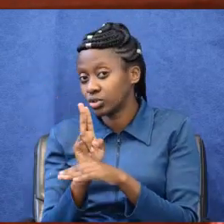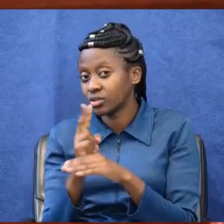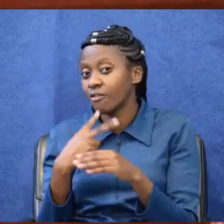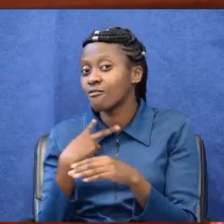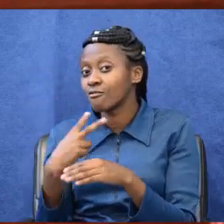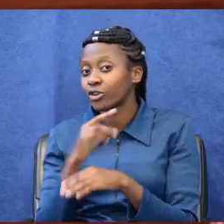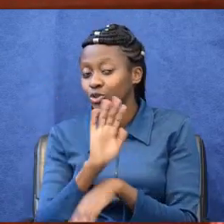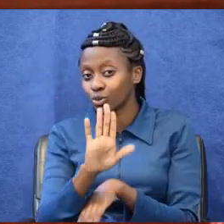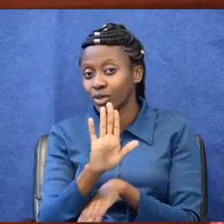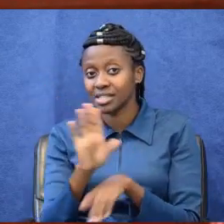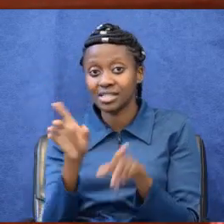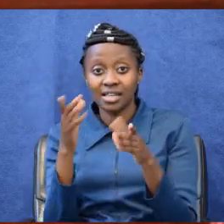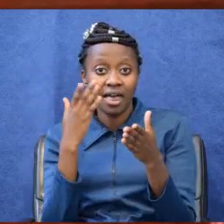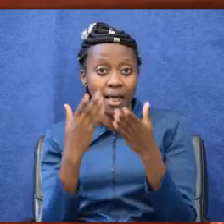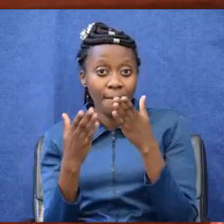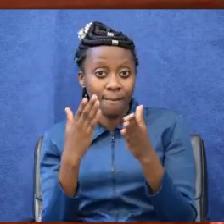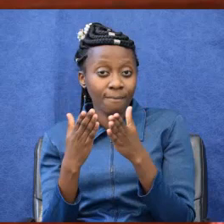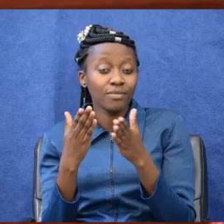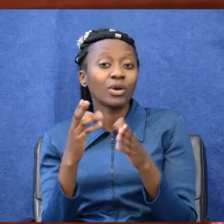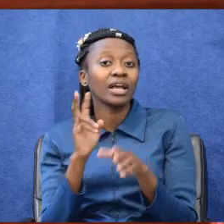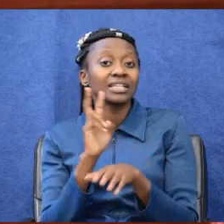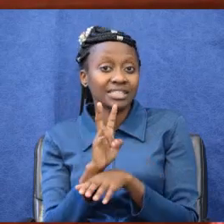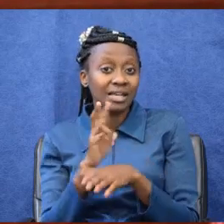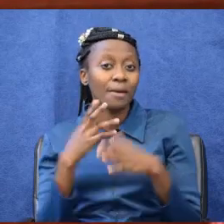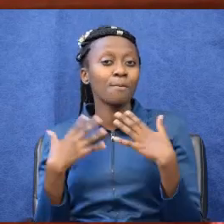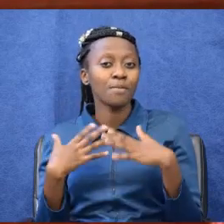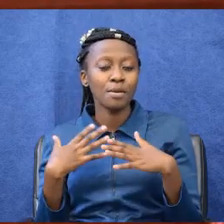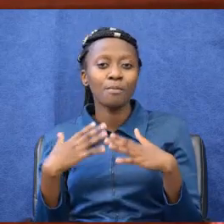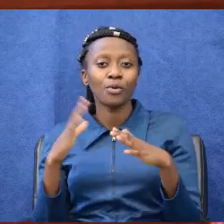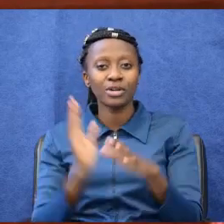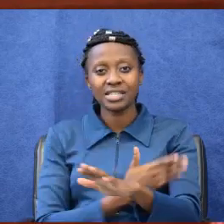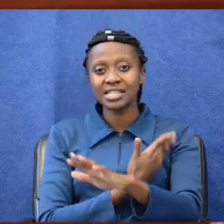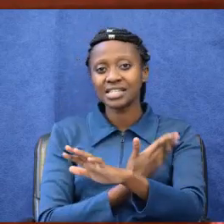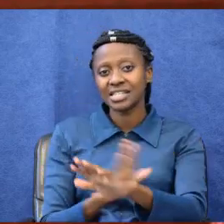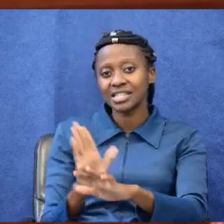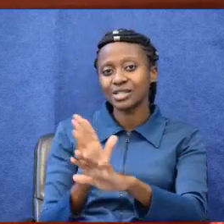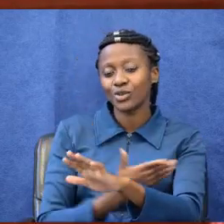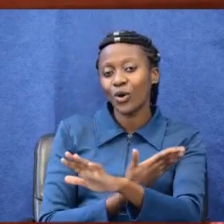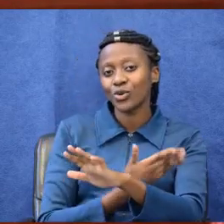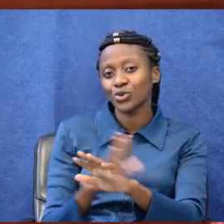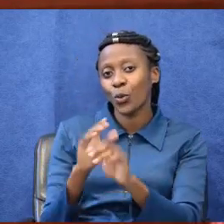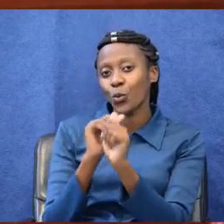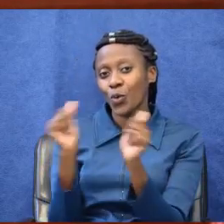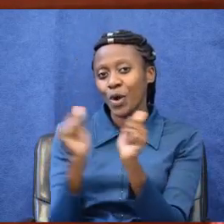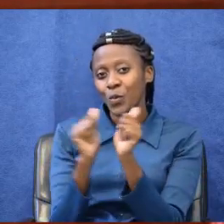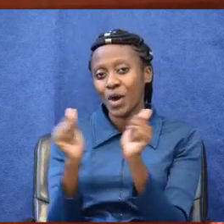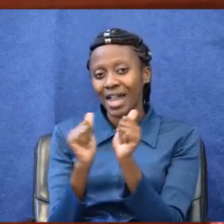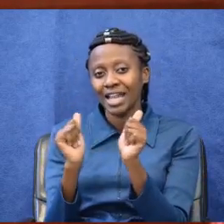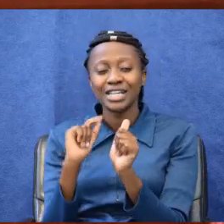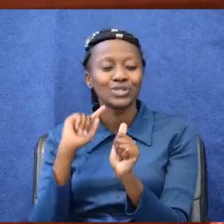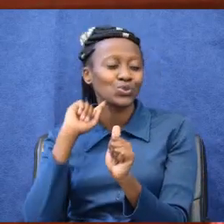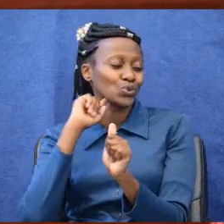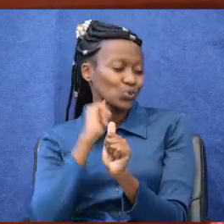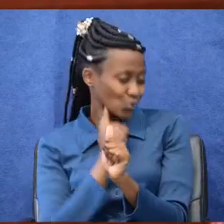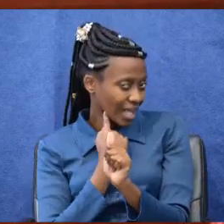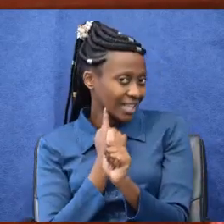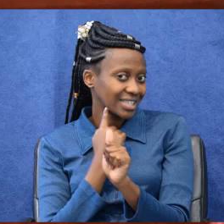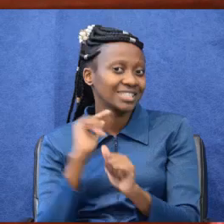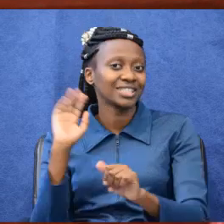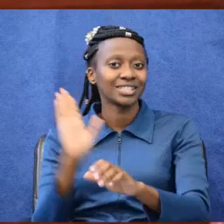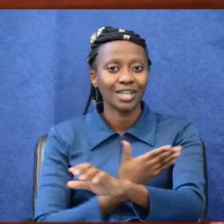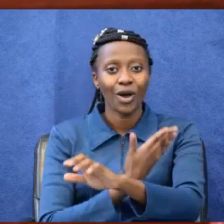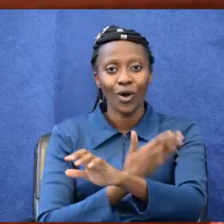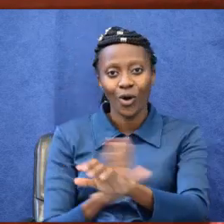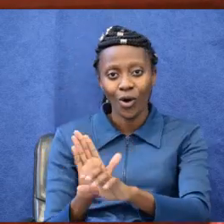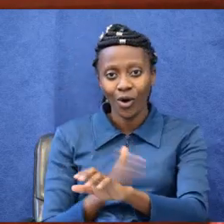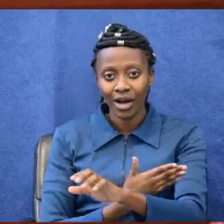And that's why you see some people can sing so well, very nice, soft voice. They sing so nicely. And